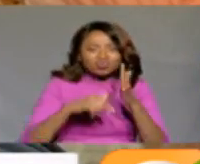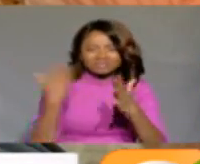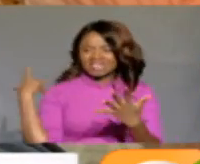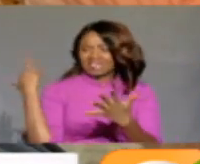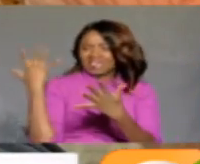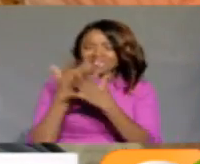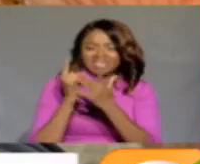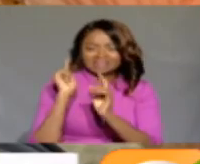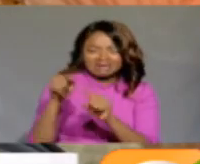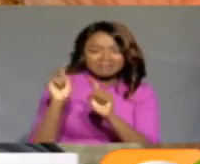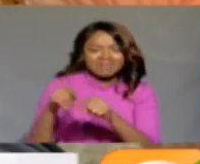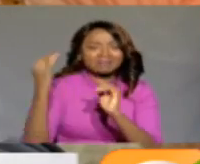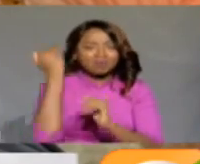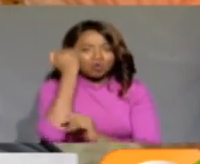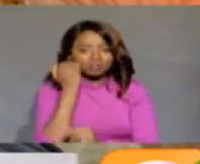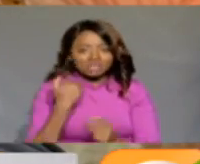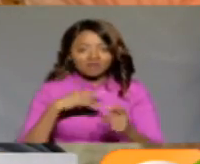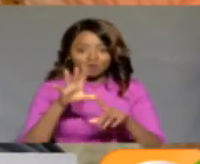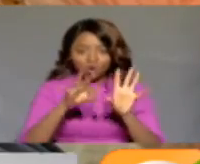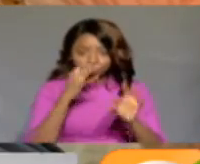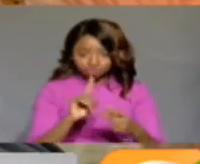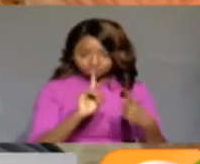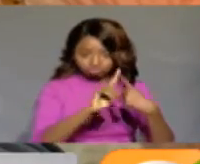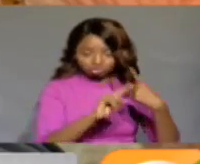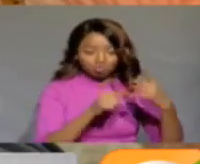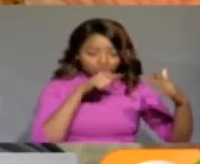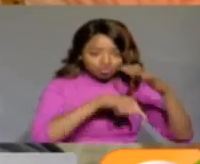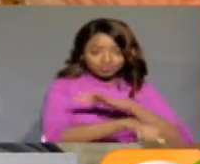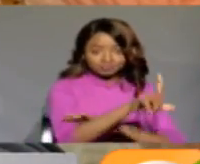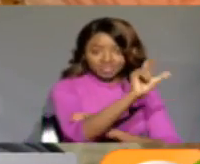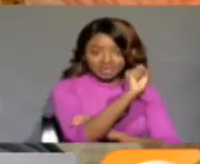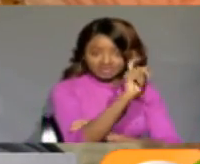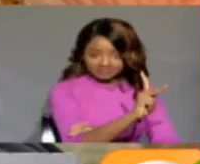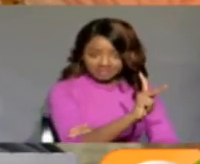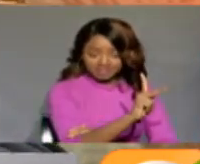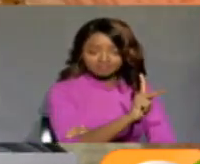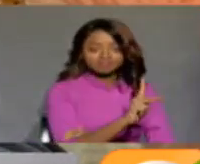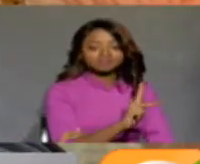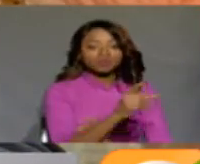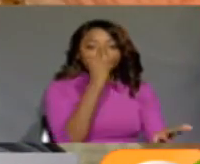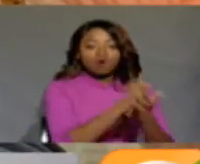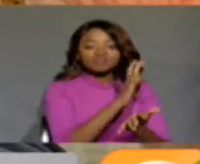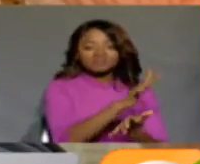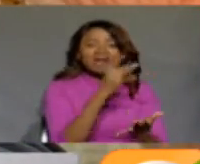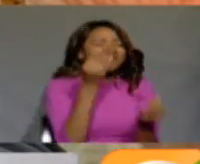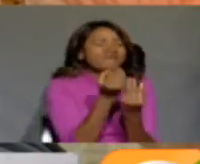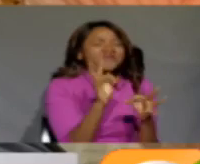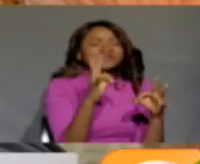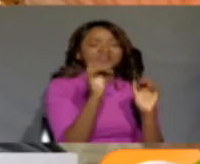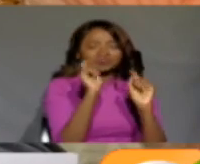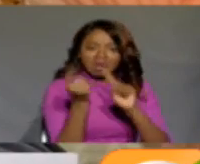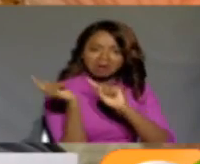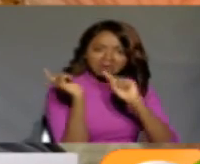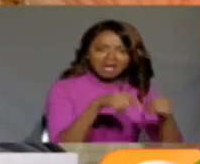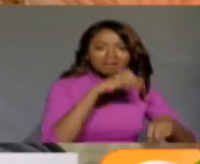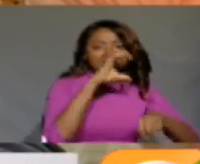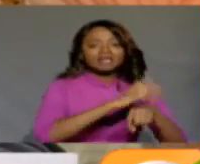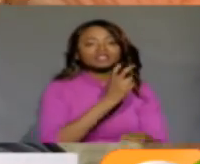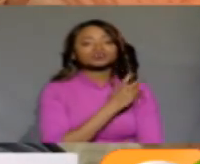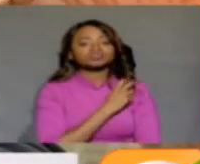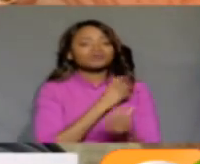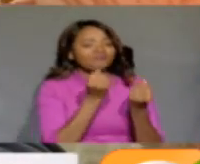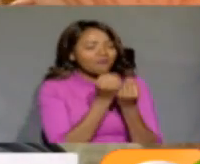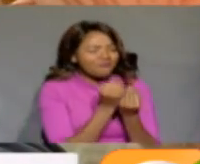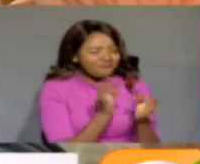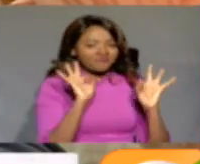long in court, you have two options. One, walk to the LSK, the Law Society of Kenya, along Gitanga Road. They say it's free, right? Yeah, yeah, yeah. They can come get consultation